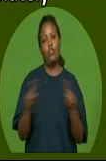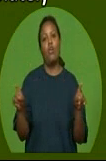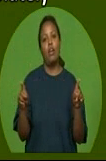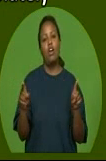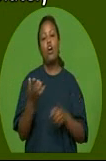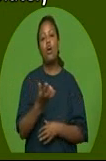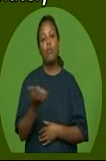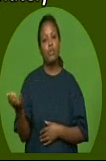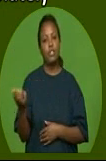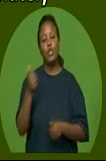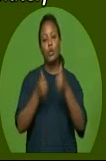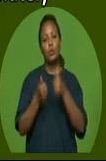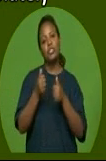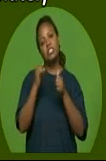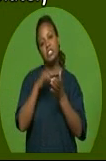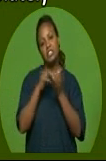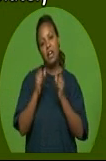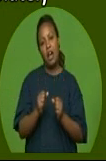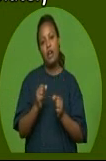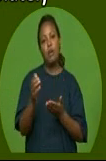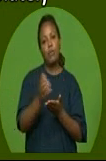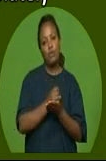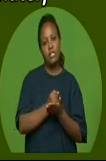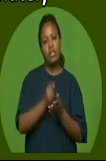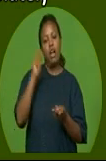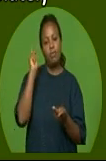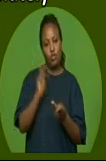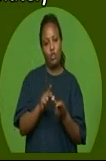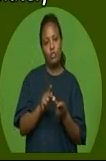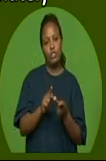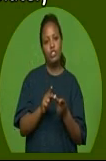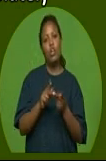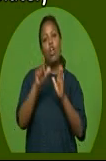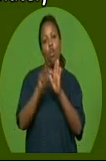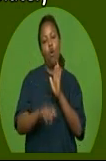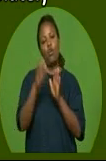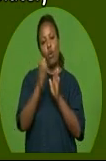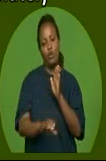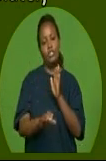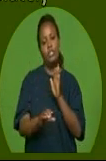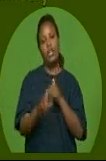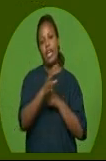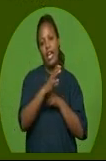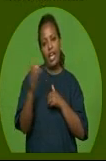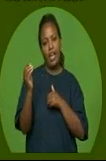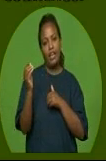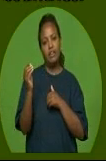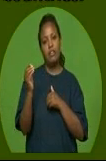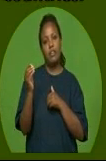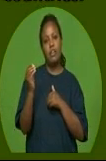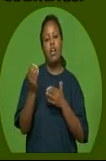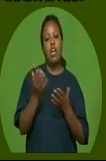a particular commodity which it can produce at an absolutely lower cost